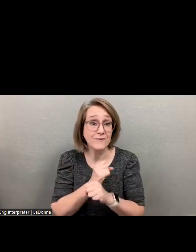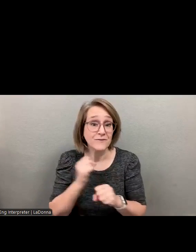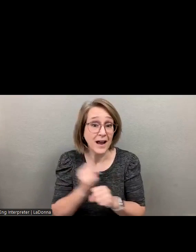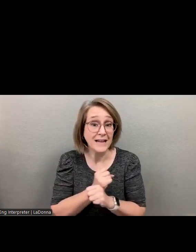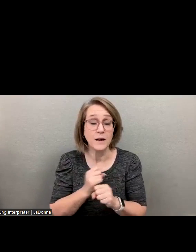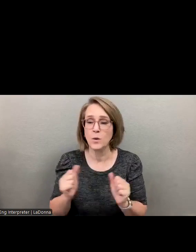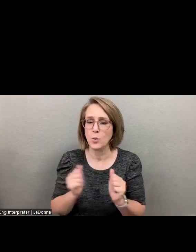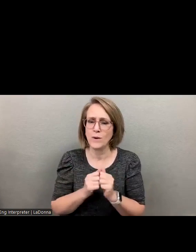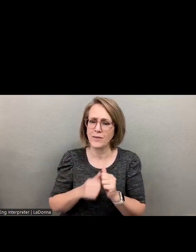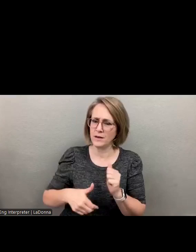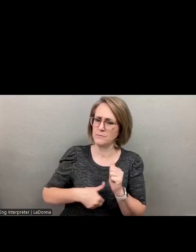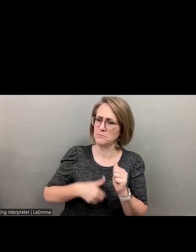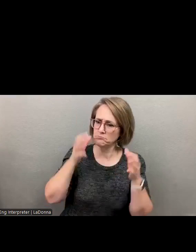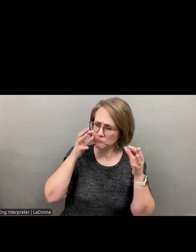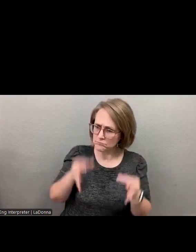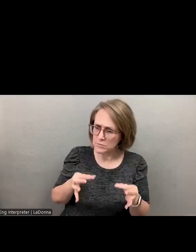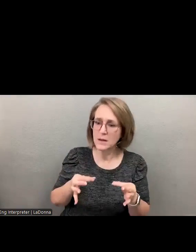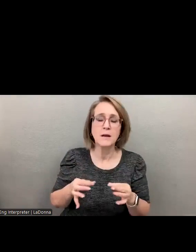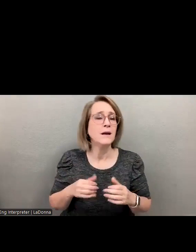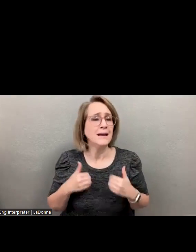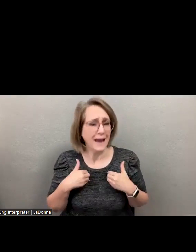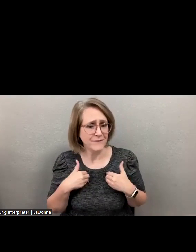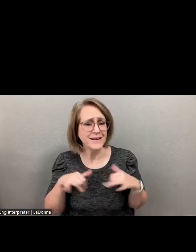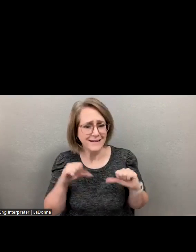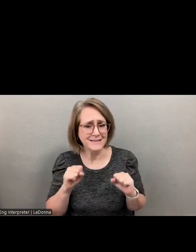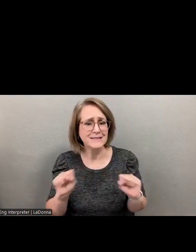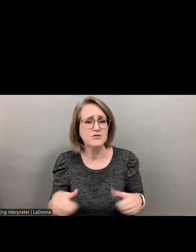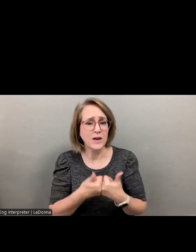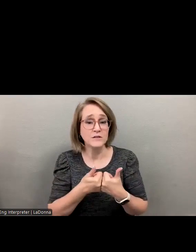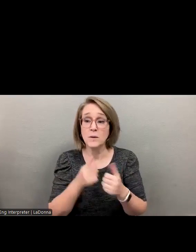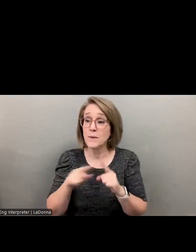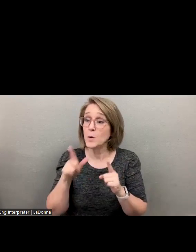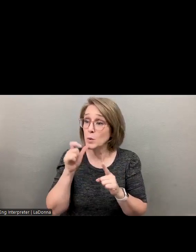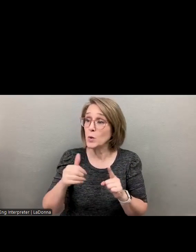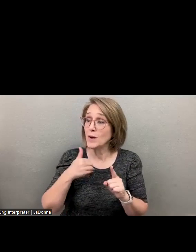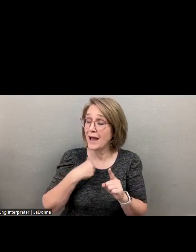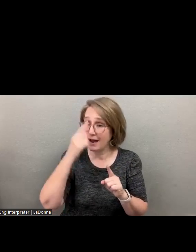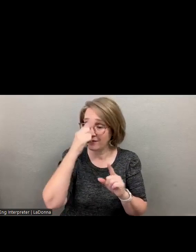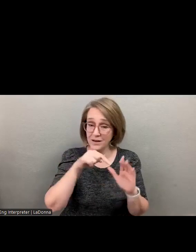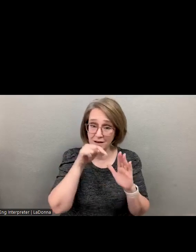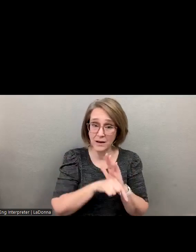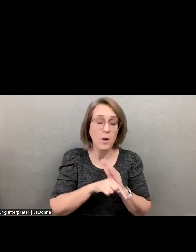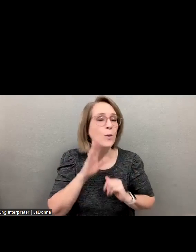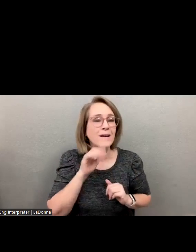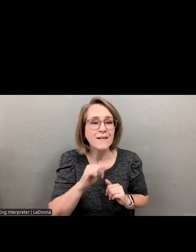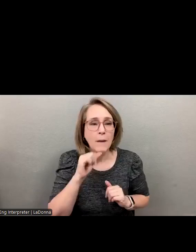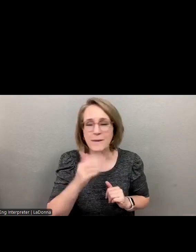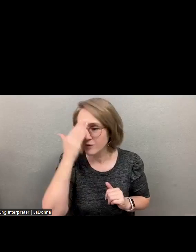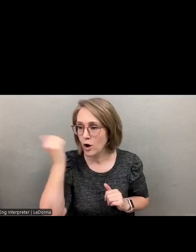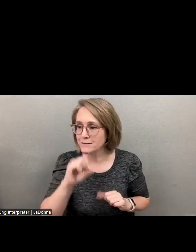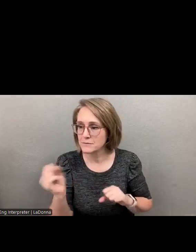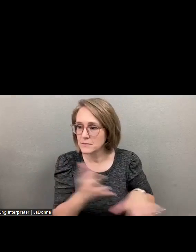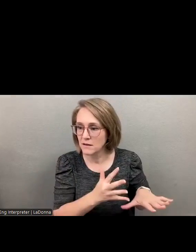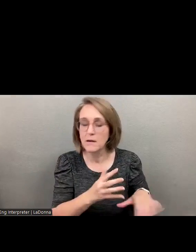addiction, or those who live with mental health challenges, and those who experience suicidal thoughts will not be forgotten, will not